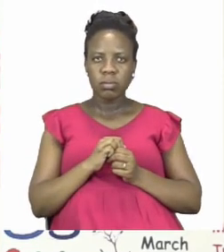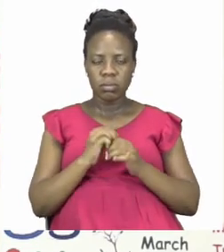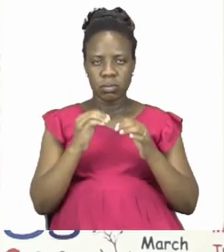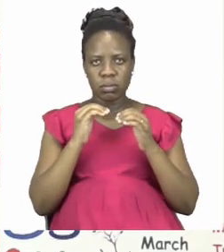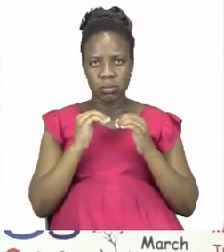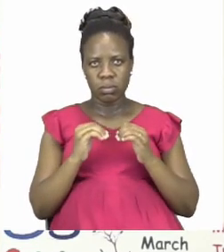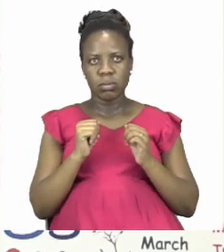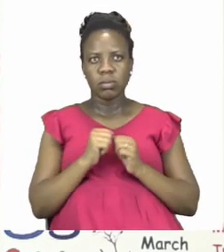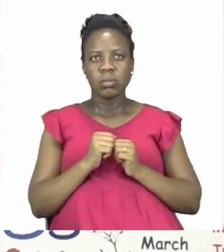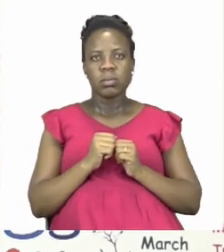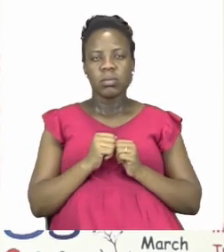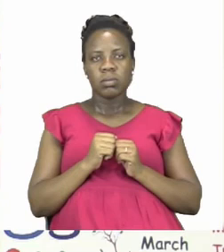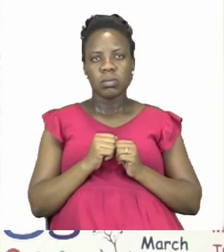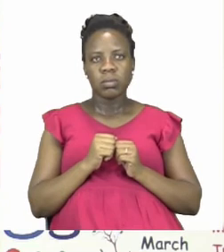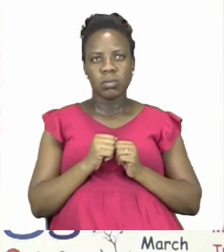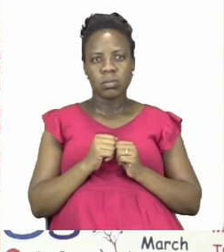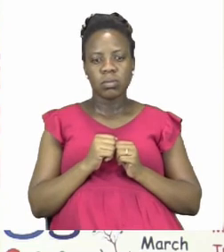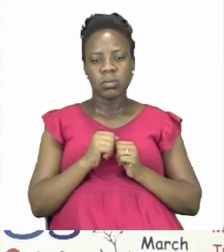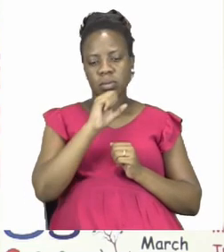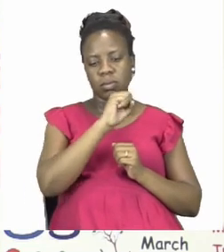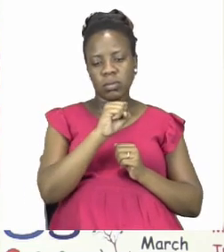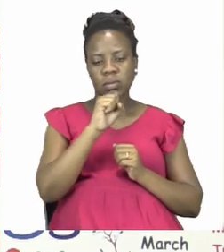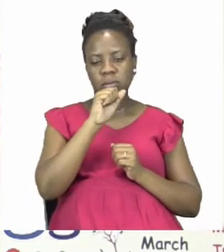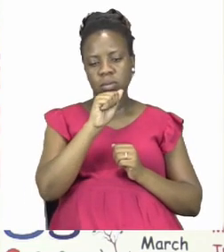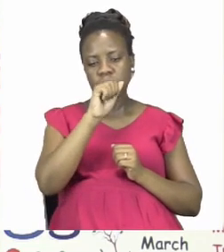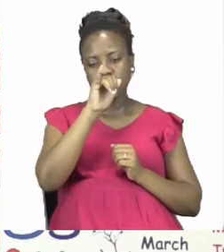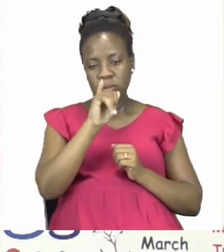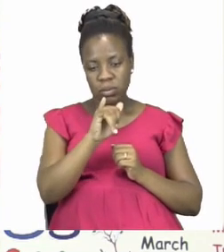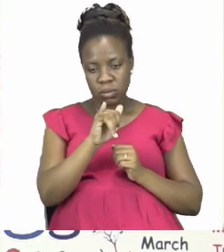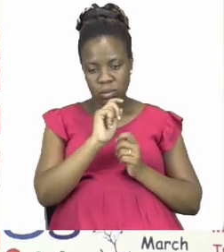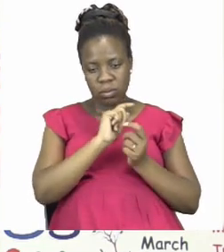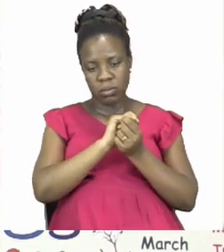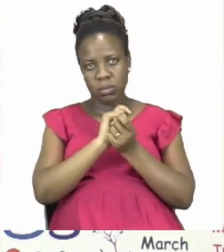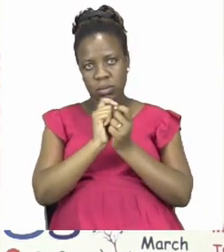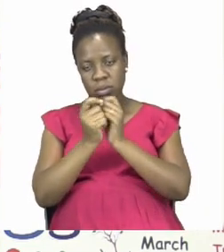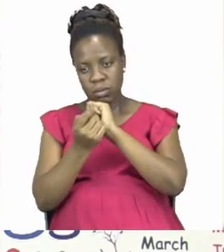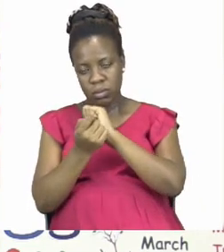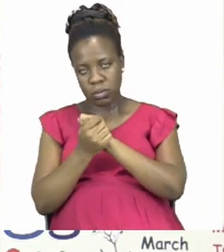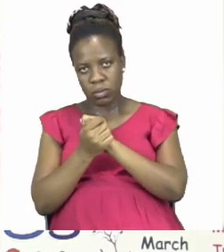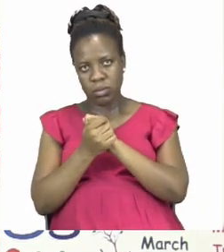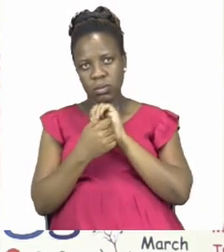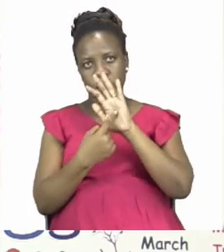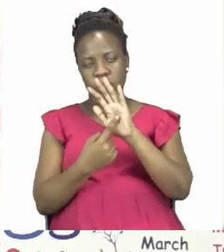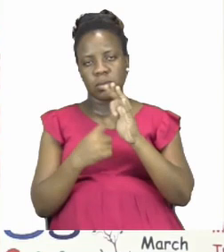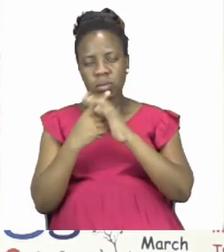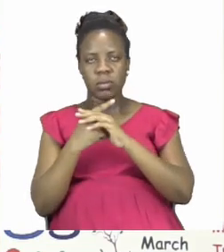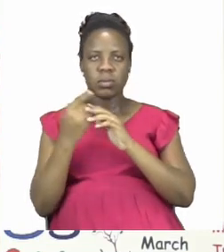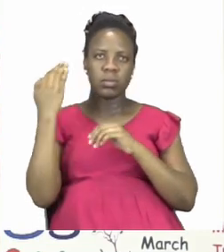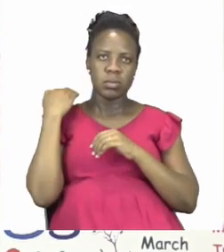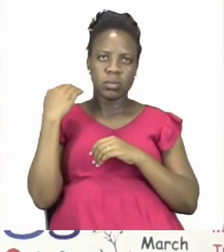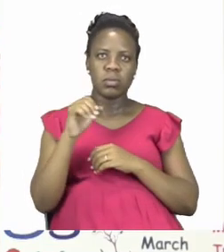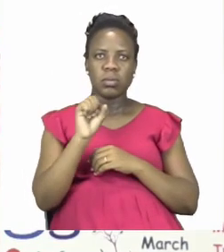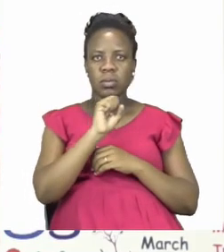word is the past tense of say, which is said. And can you see here, we found the